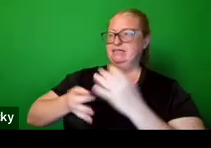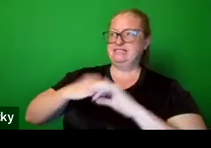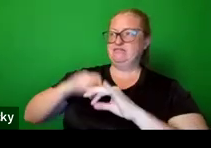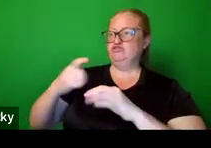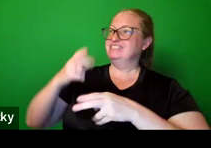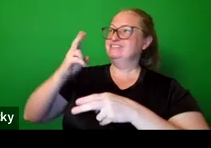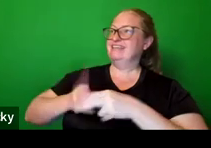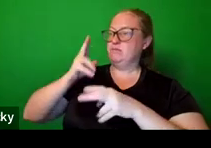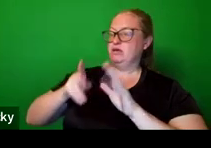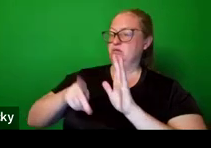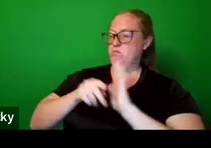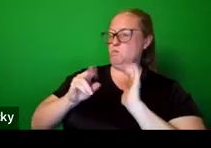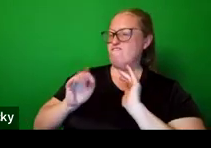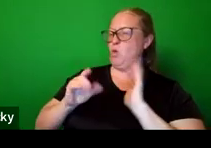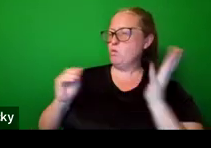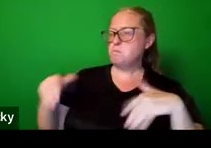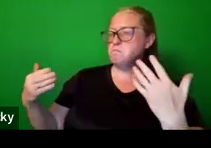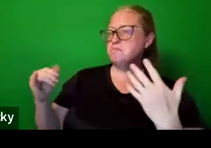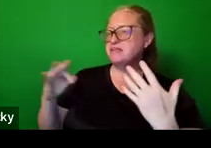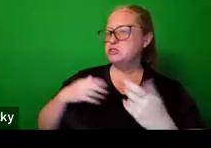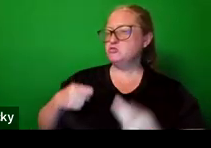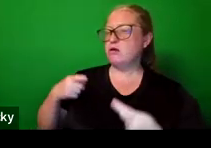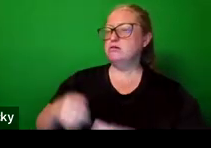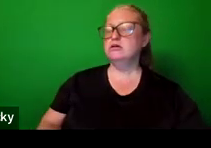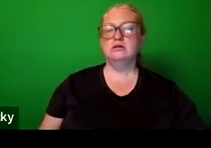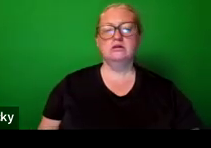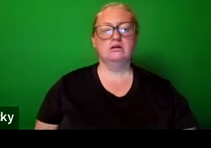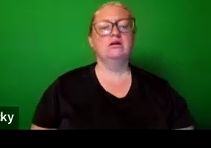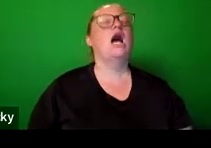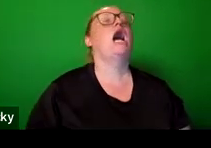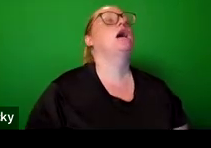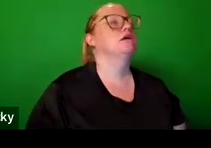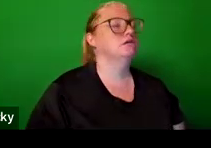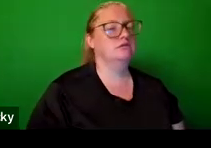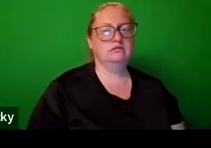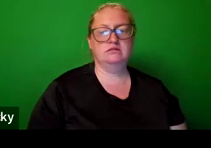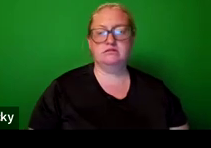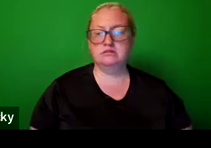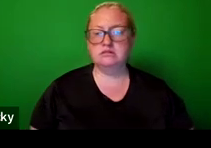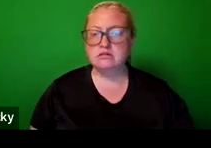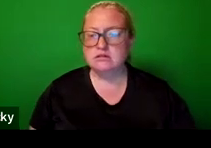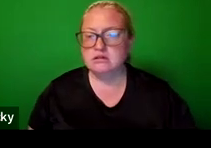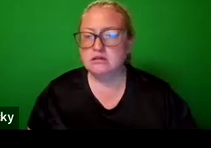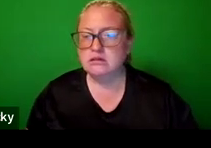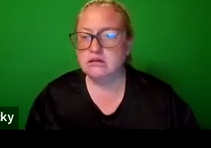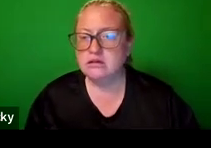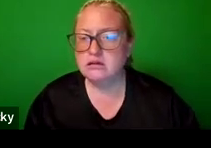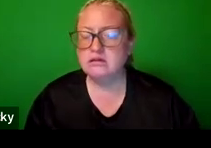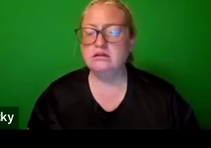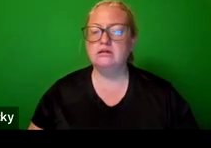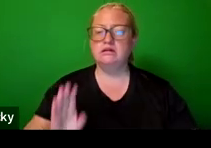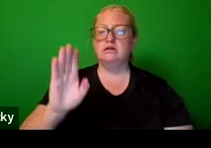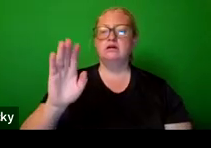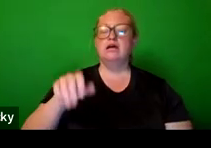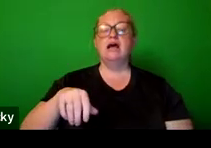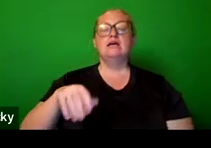I think that's where I'm struggling. Yeah. If it's okay, oh. Yeah. I think some additional information, which would be helpful